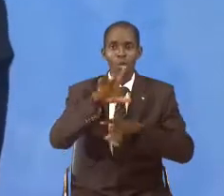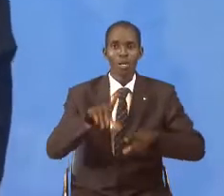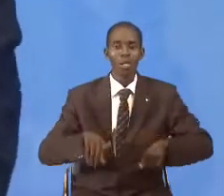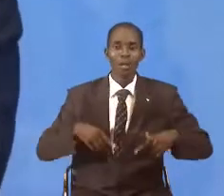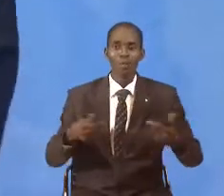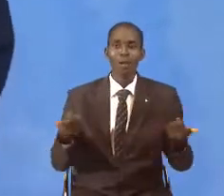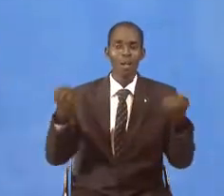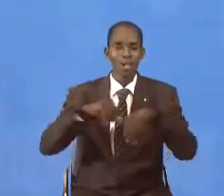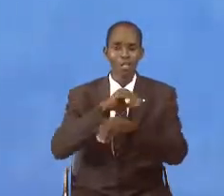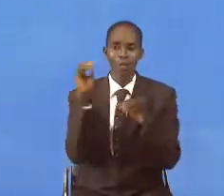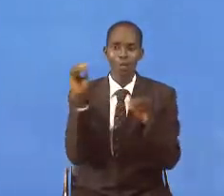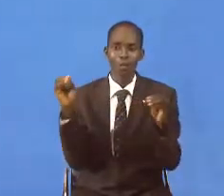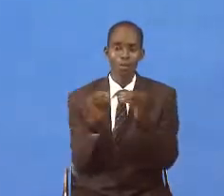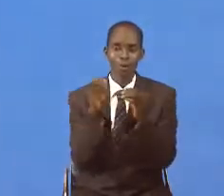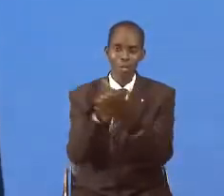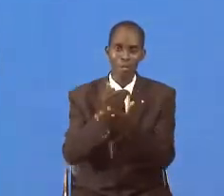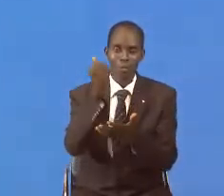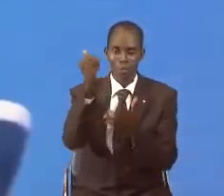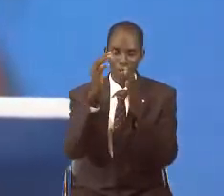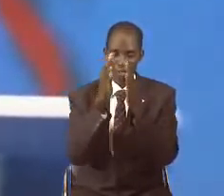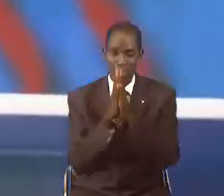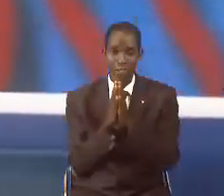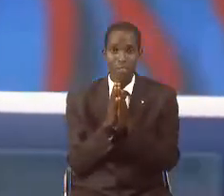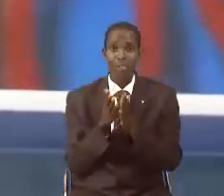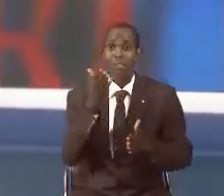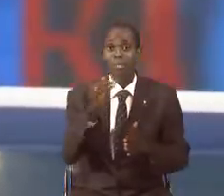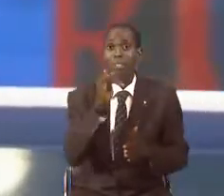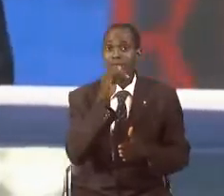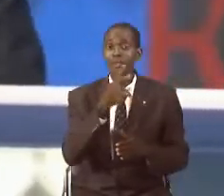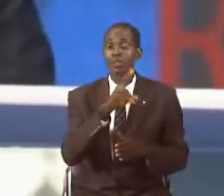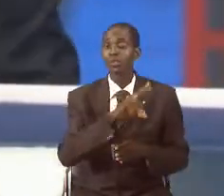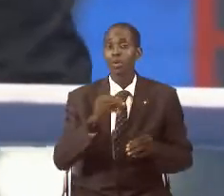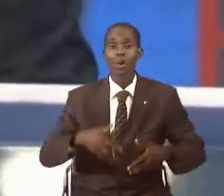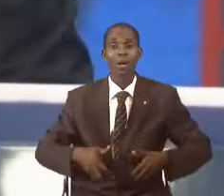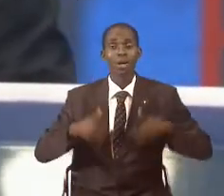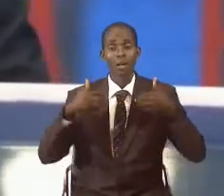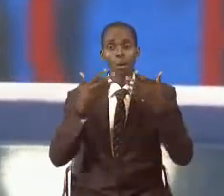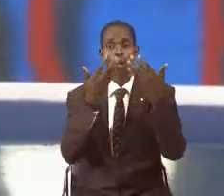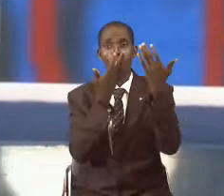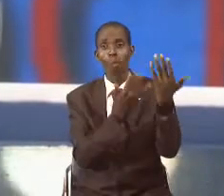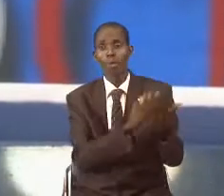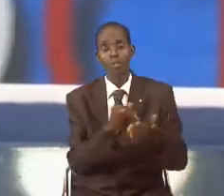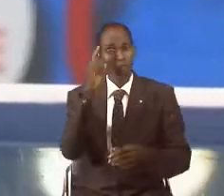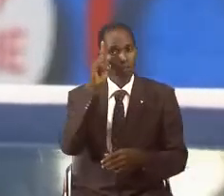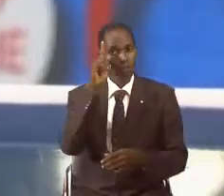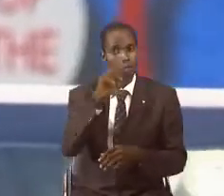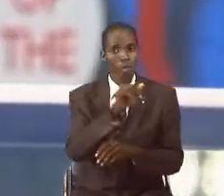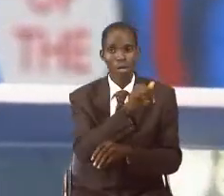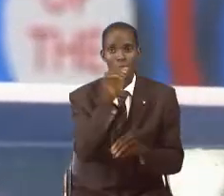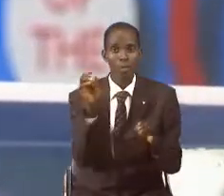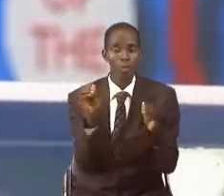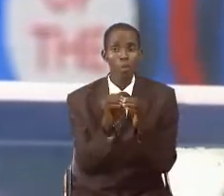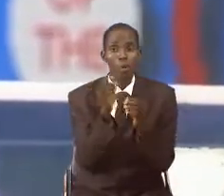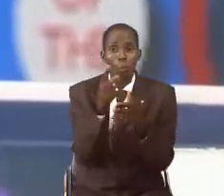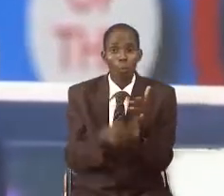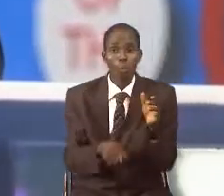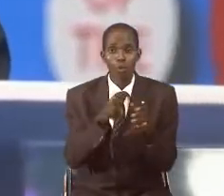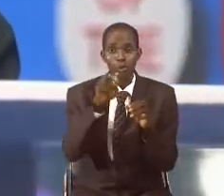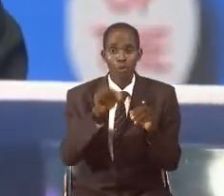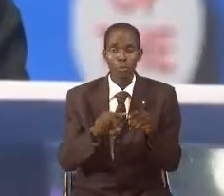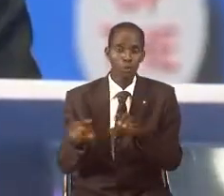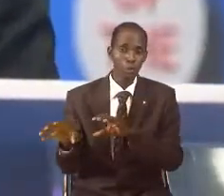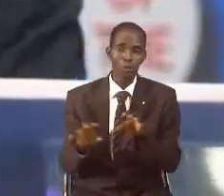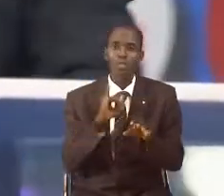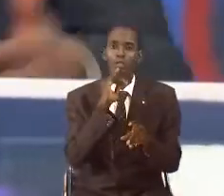through him. No anger upon your life anymore. There's no wrath waiting for